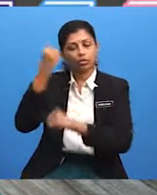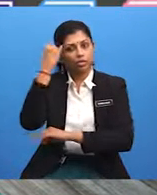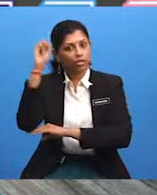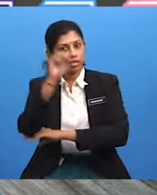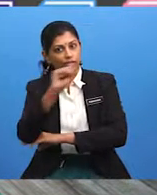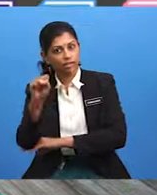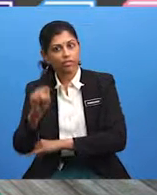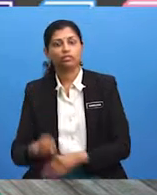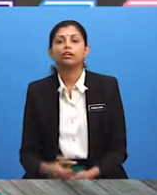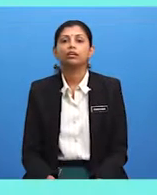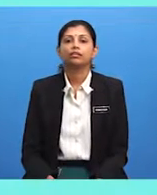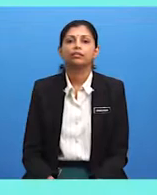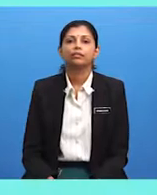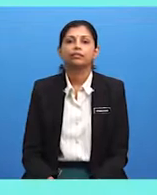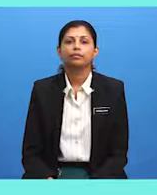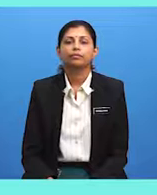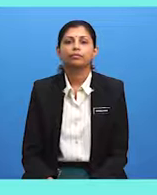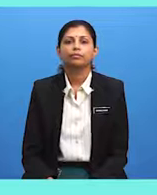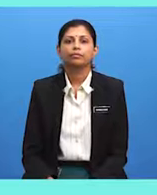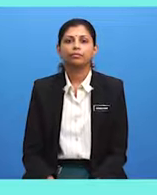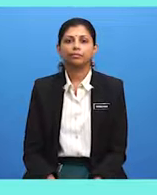we are reading.